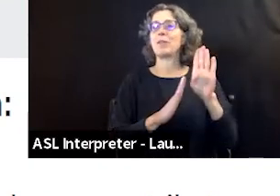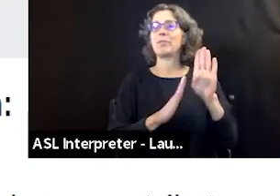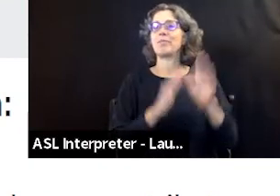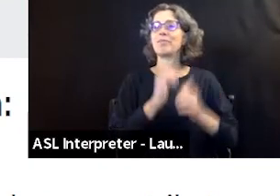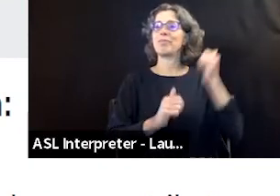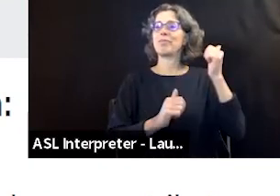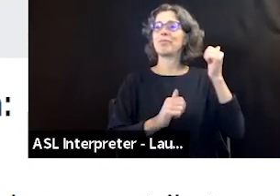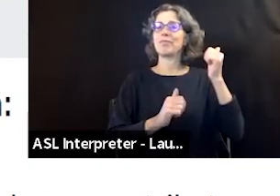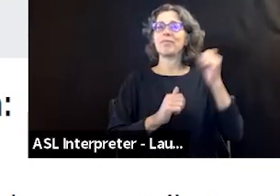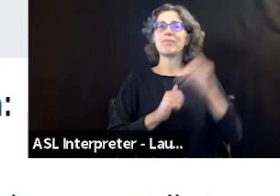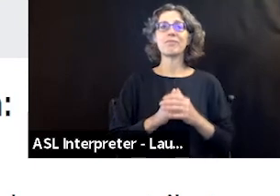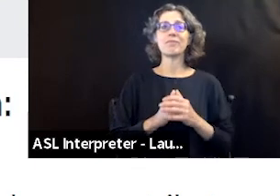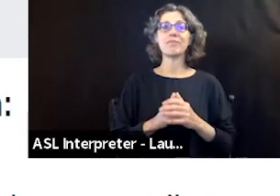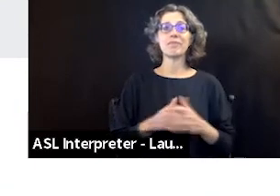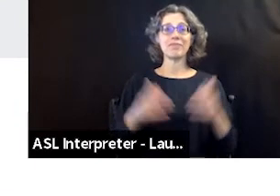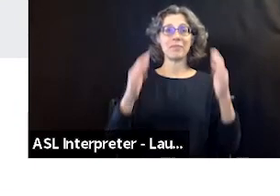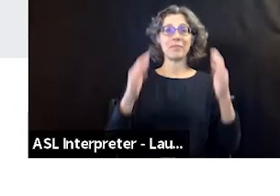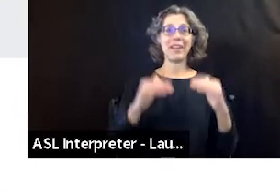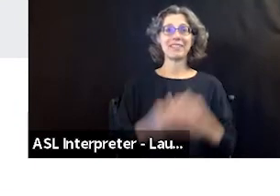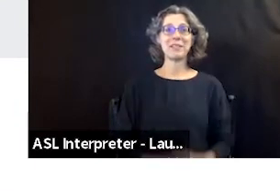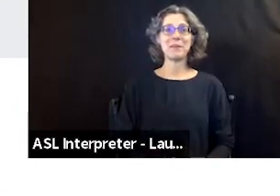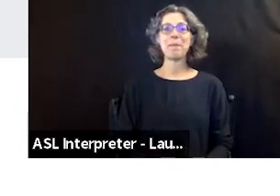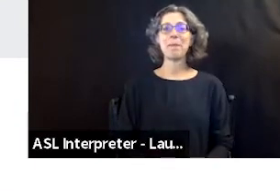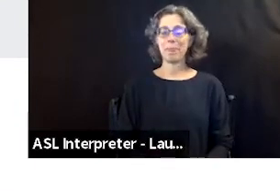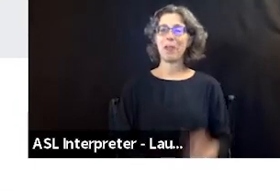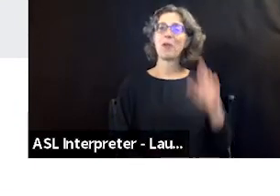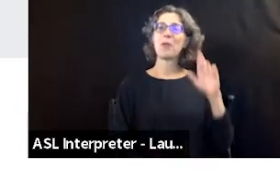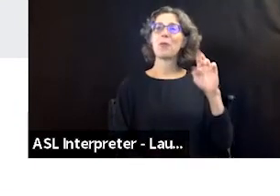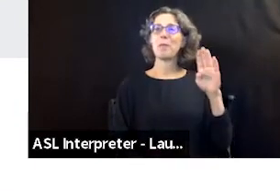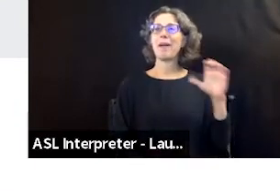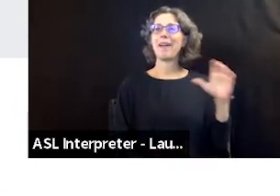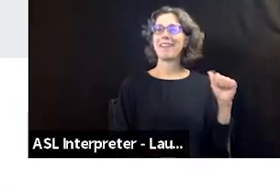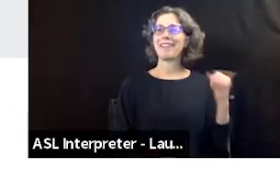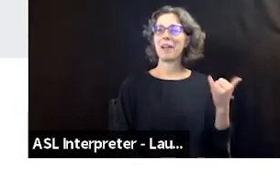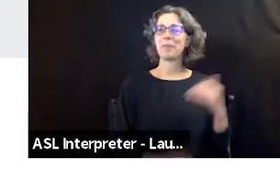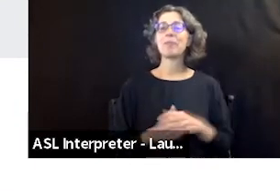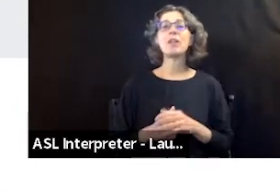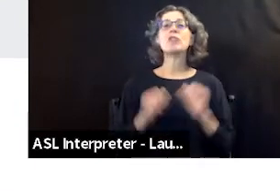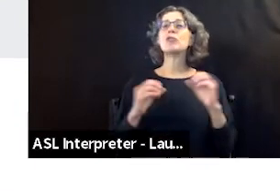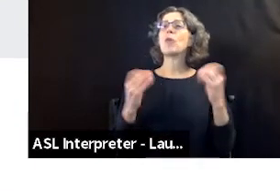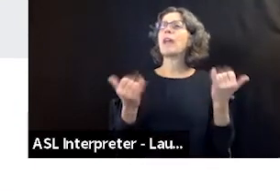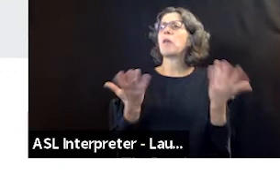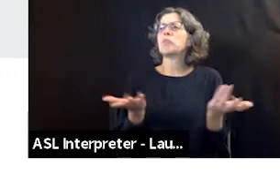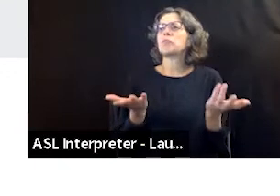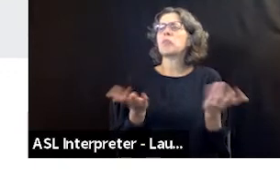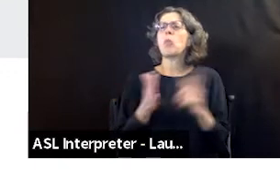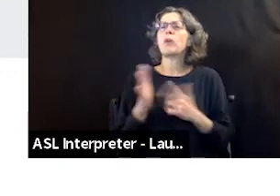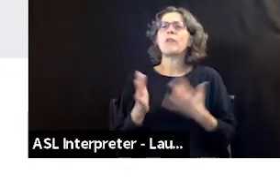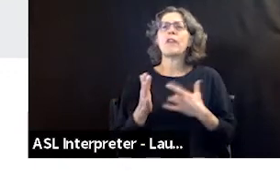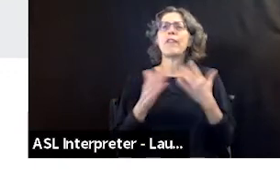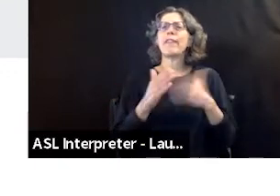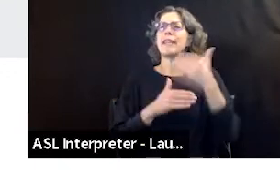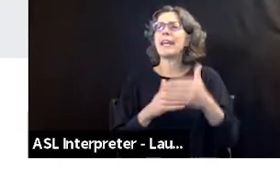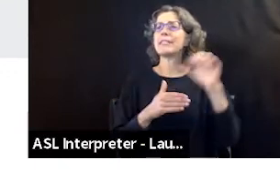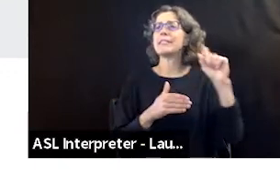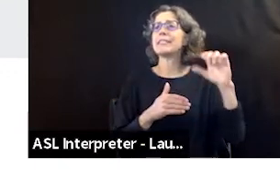Next slide, Rebecca. Sure, Rebecca here. So what might be your next step or steps? So